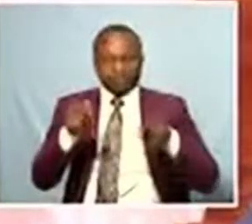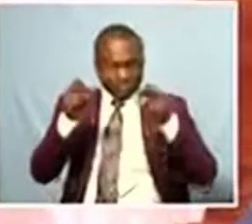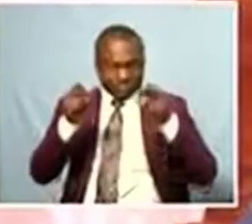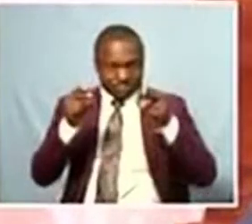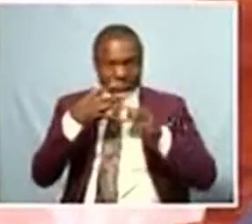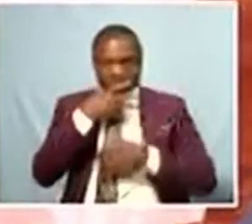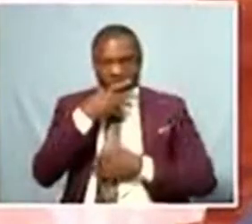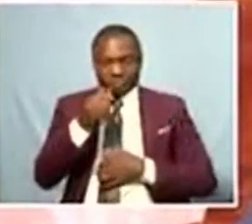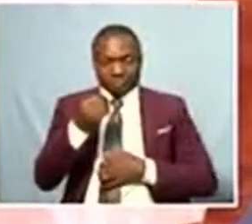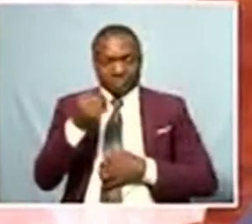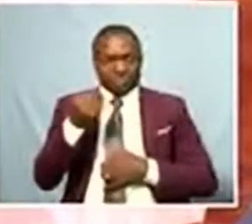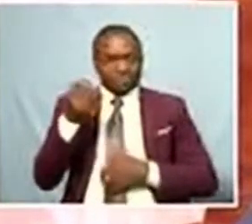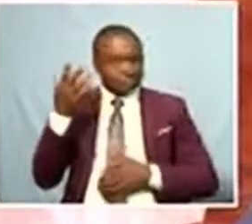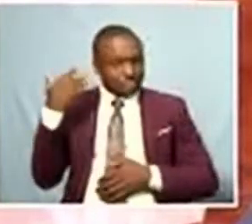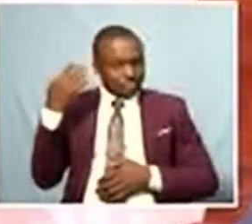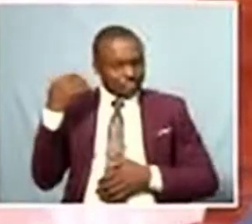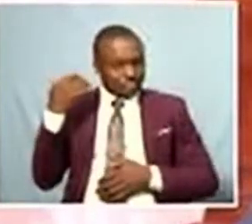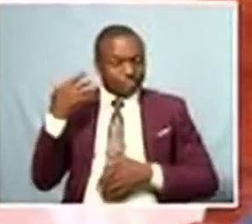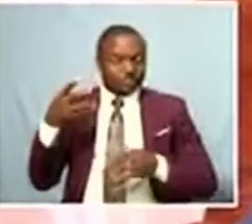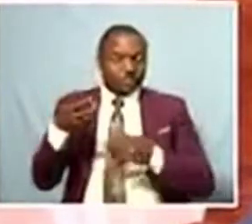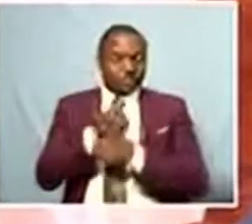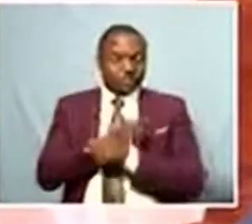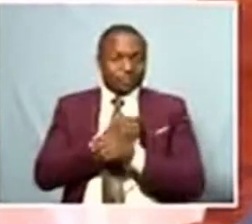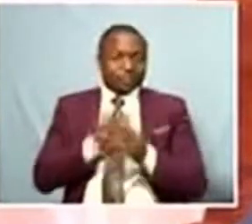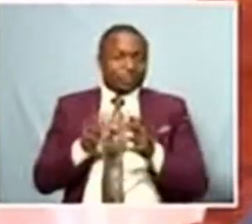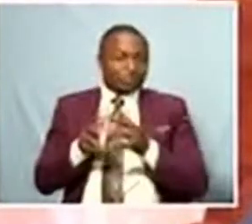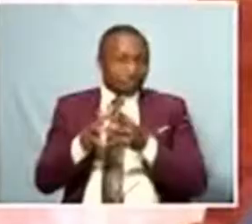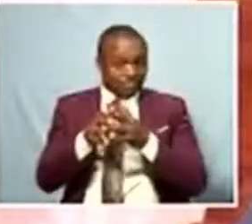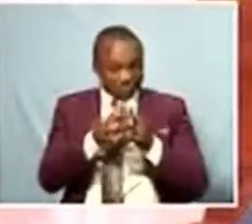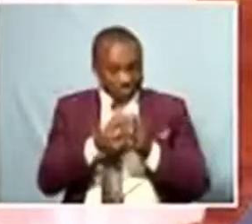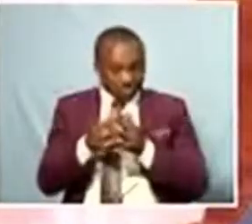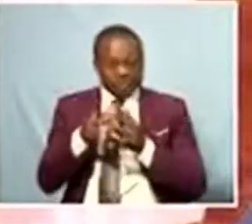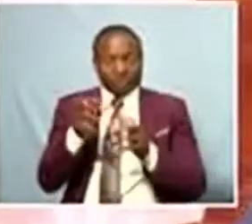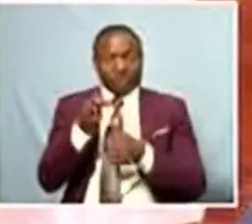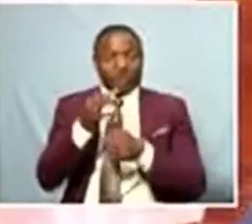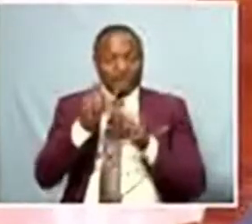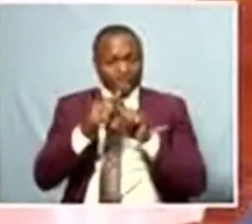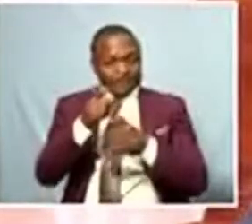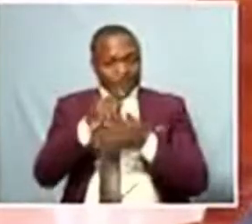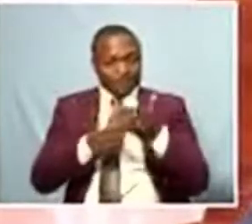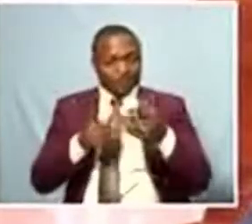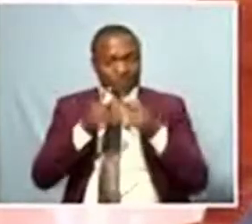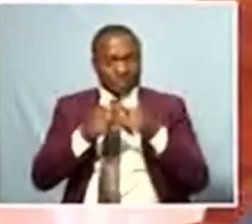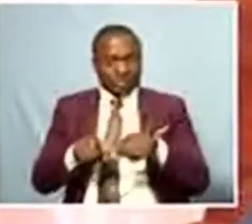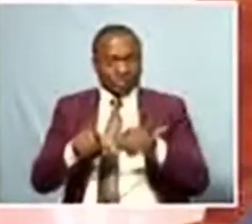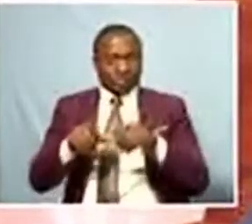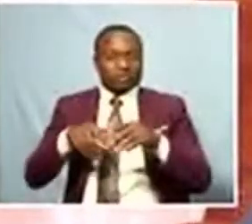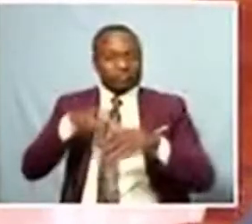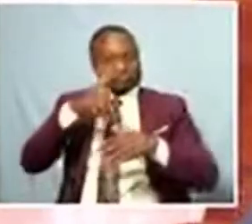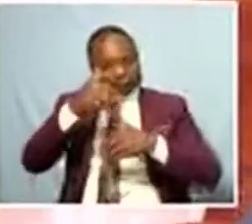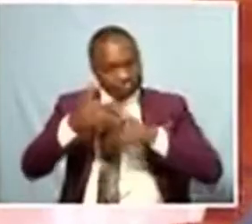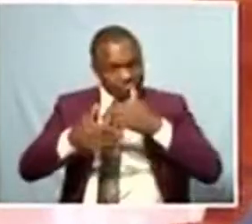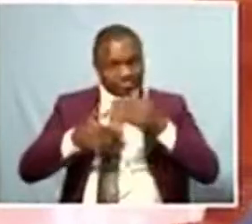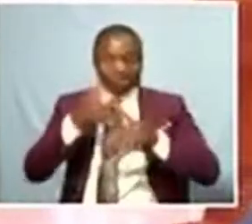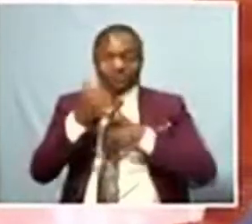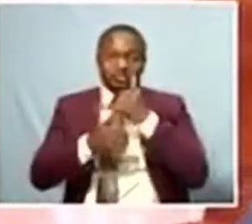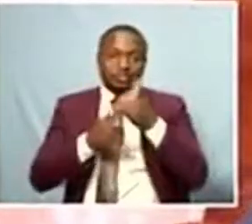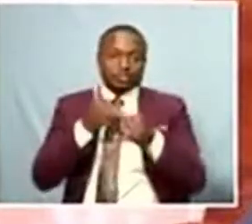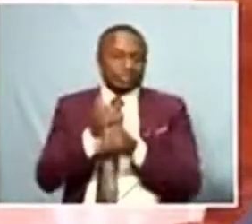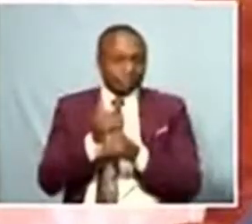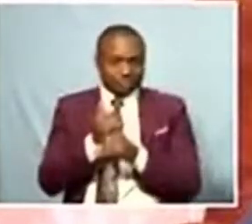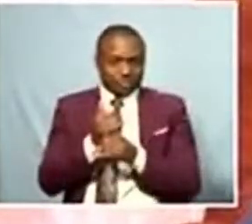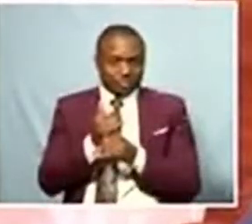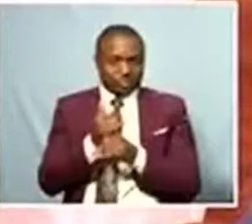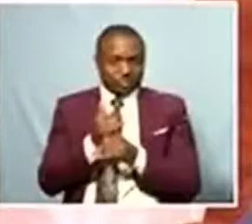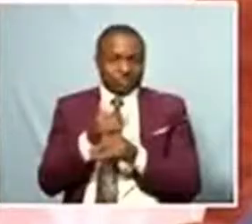to get visas within a day from the American Embassy. But what has happened over the years, as I'm sure the Honourable Ministers are available,